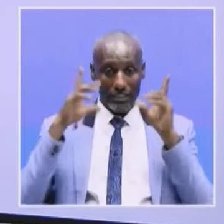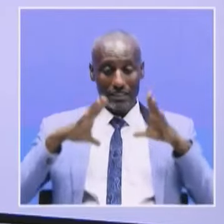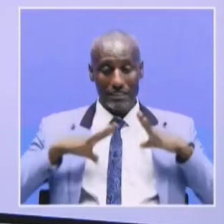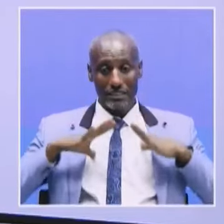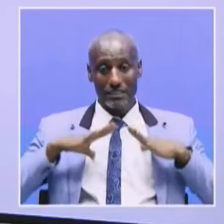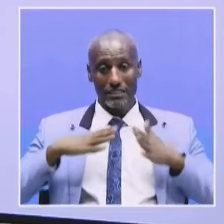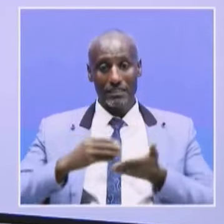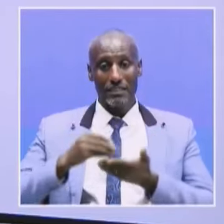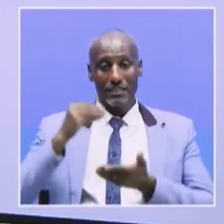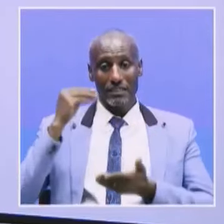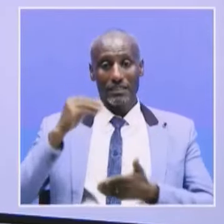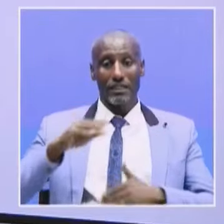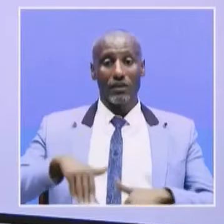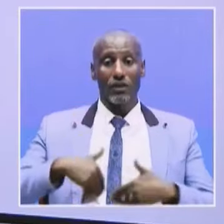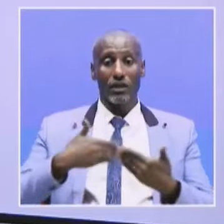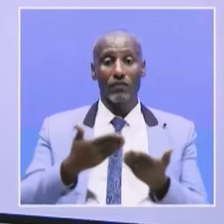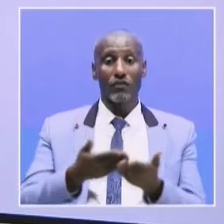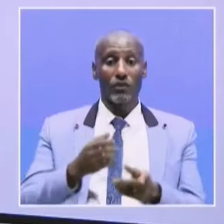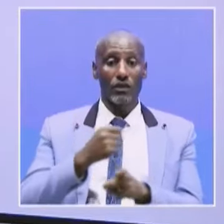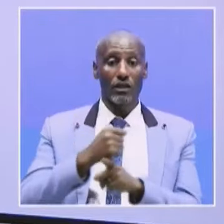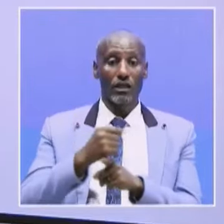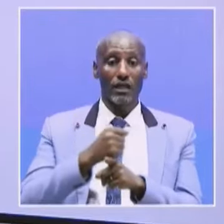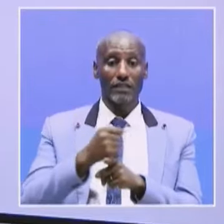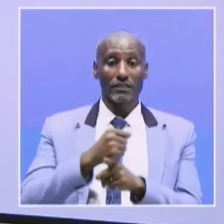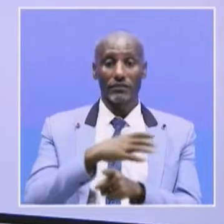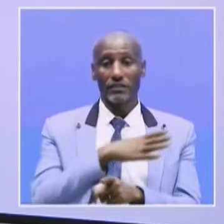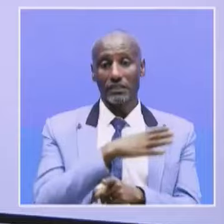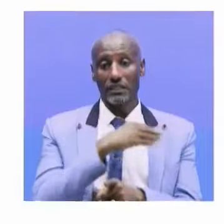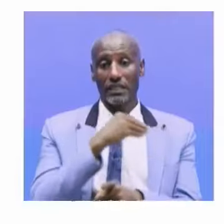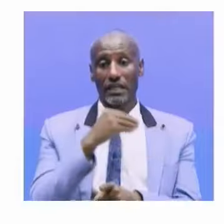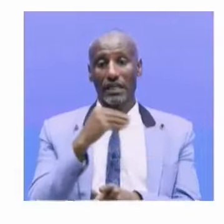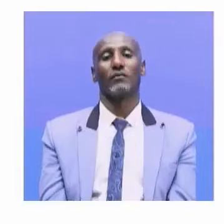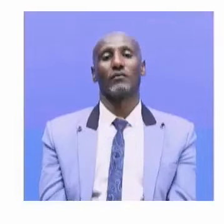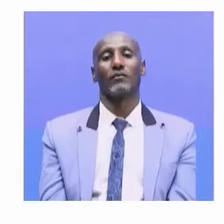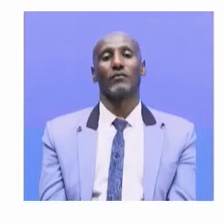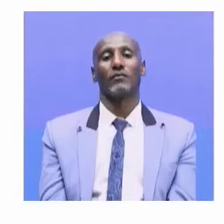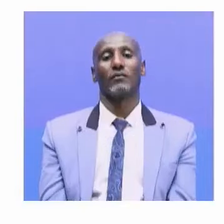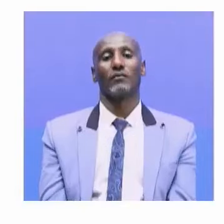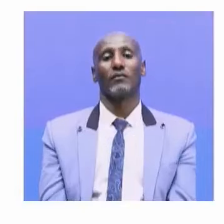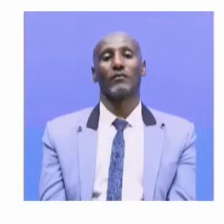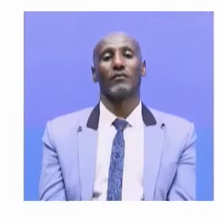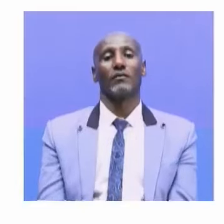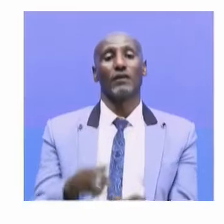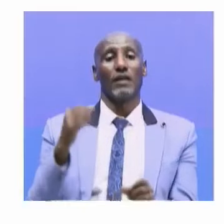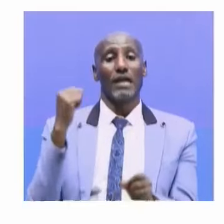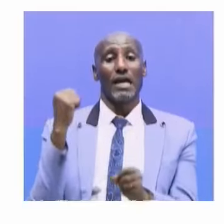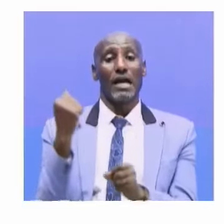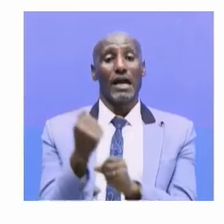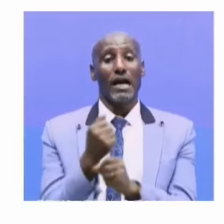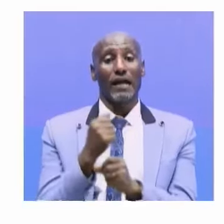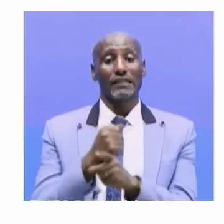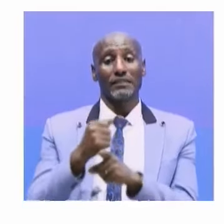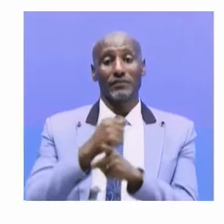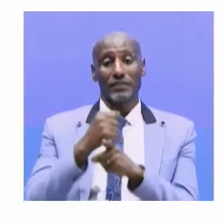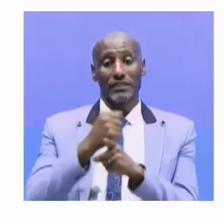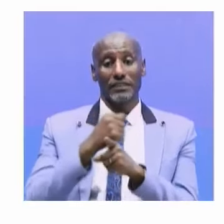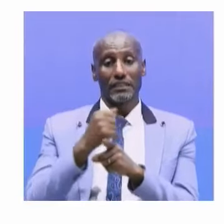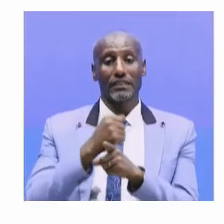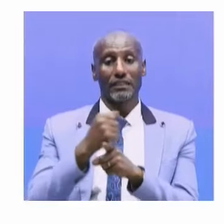me. Let me give you activity and let us practice together. Activity